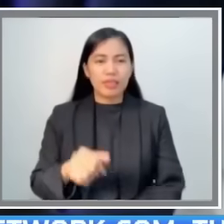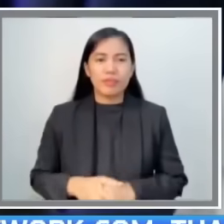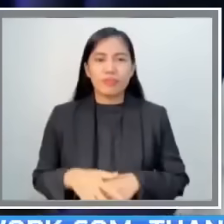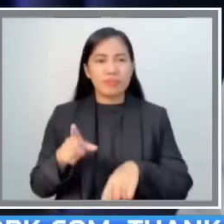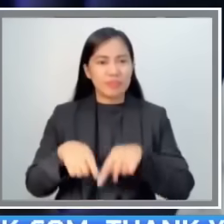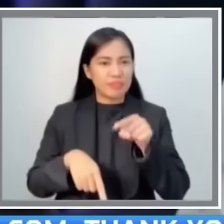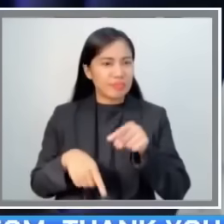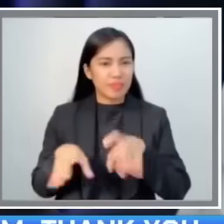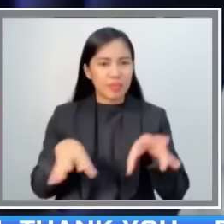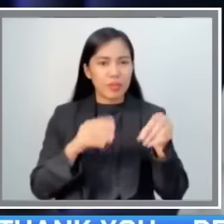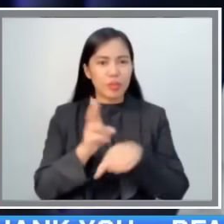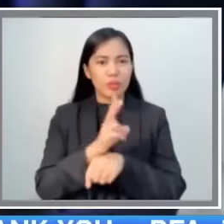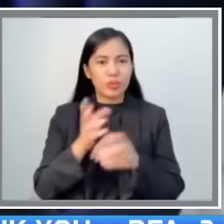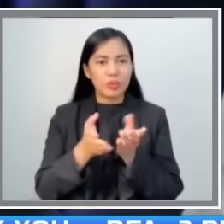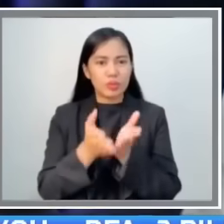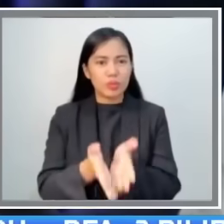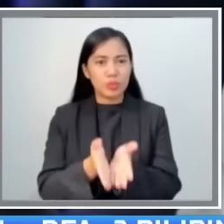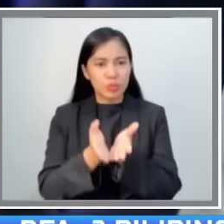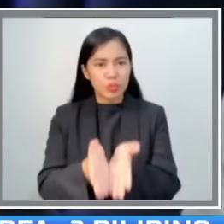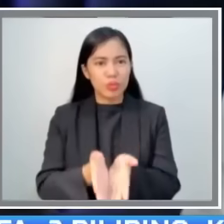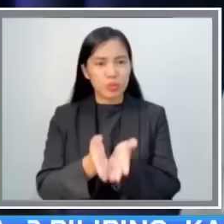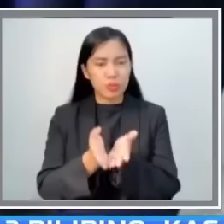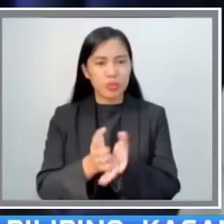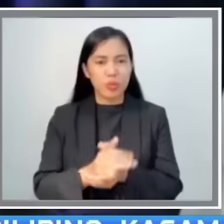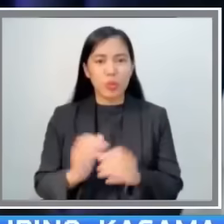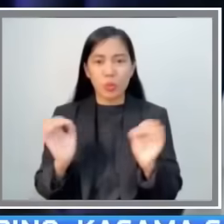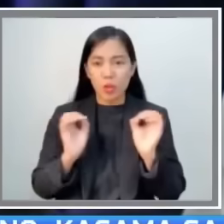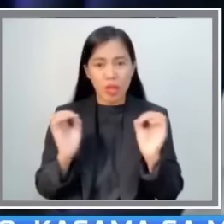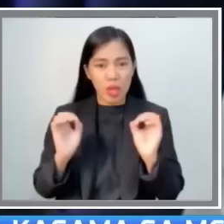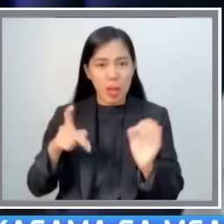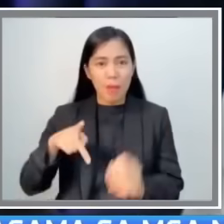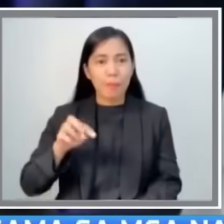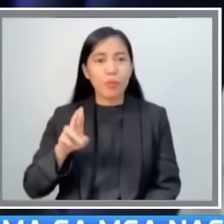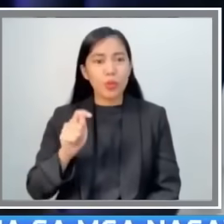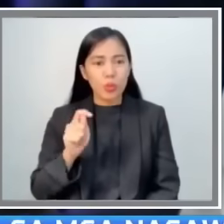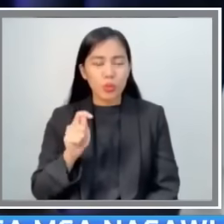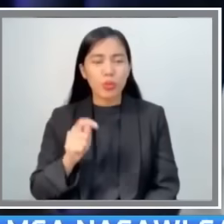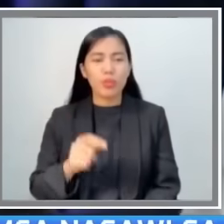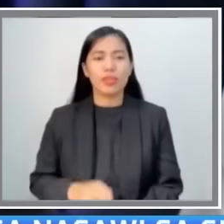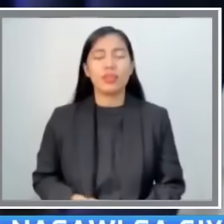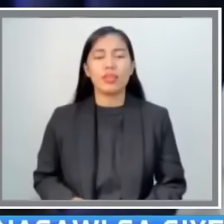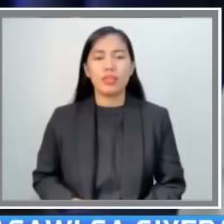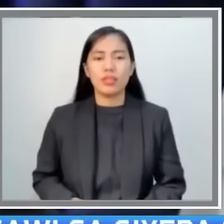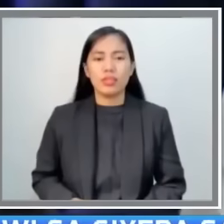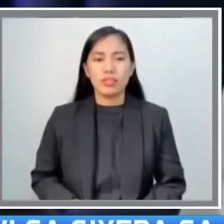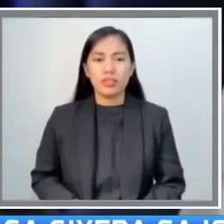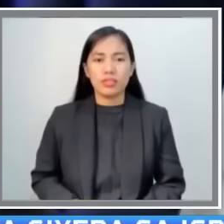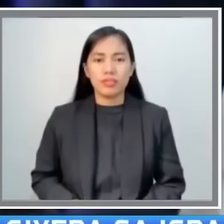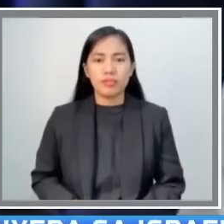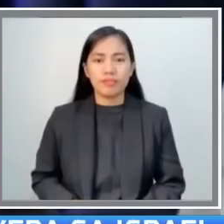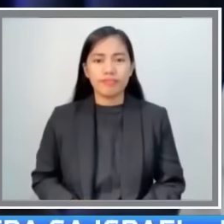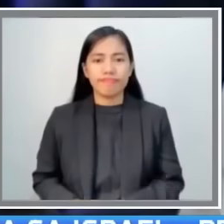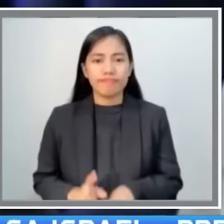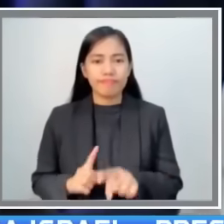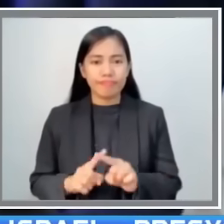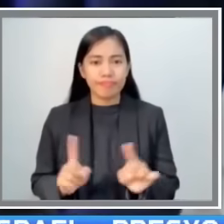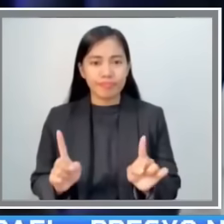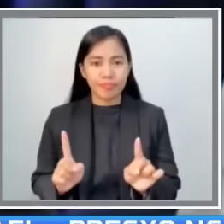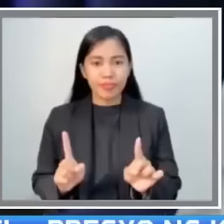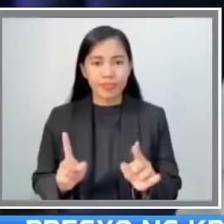blockade includes sea. There's no port, you know, the way you know ports are. But there's always